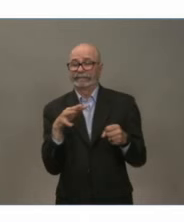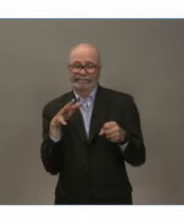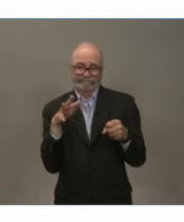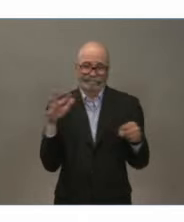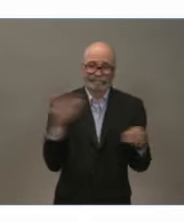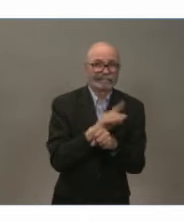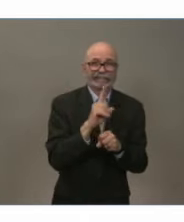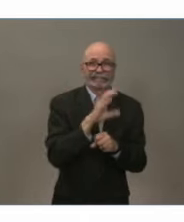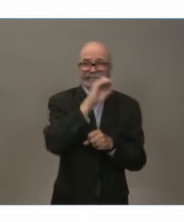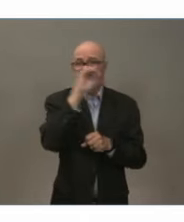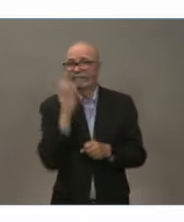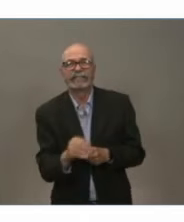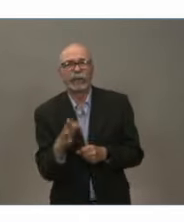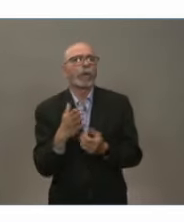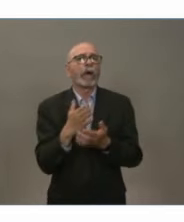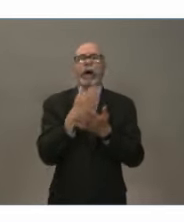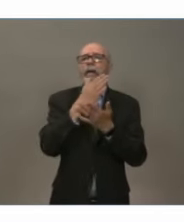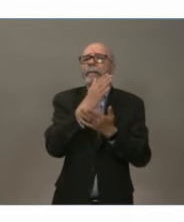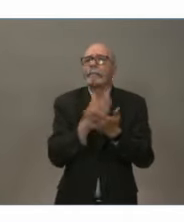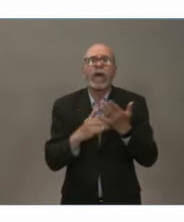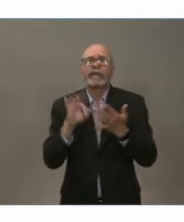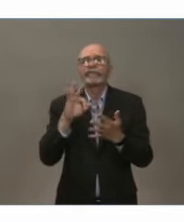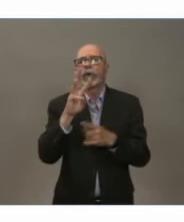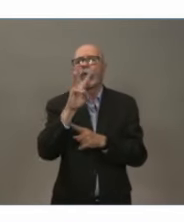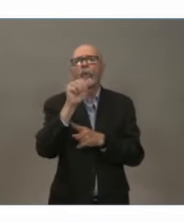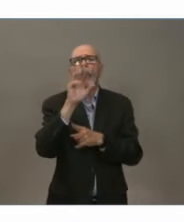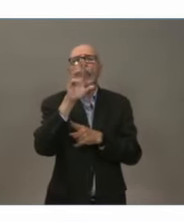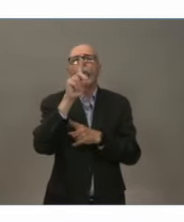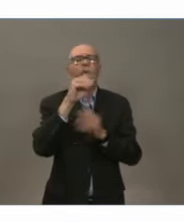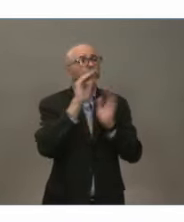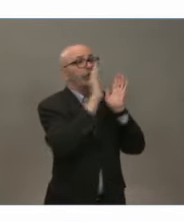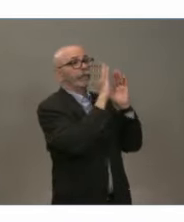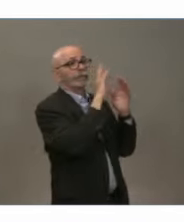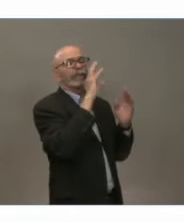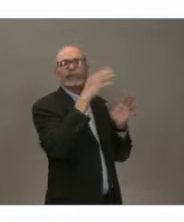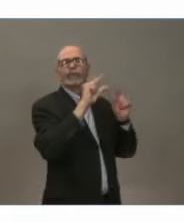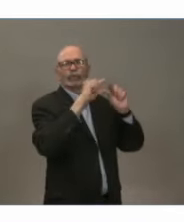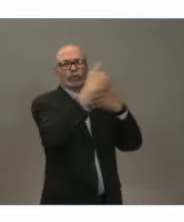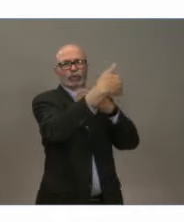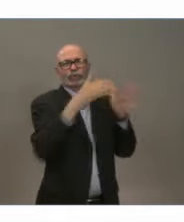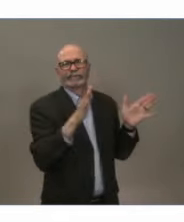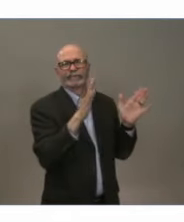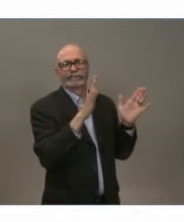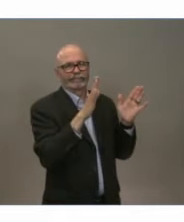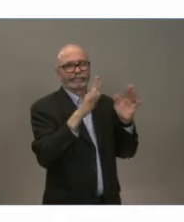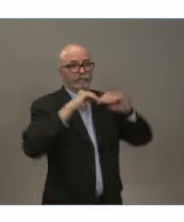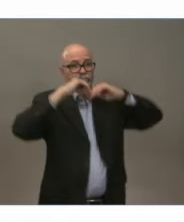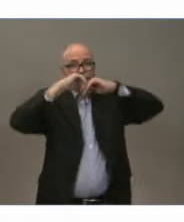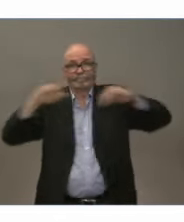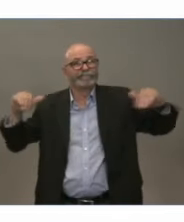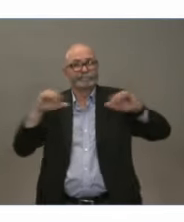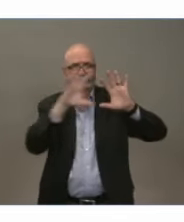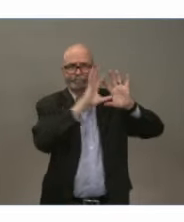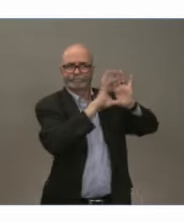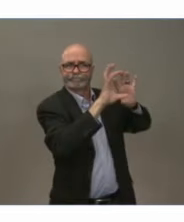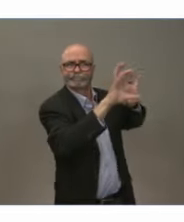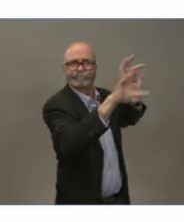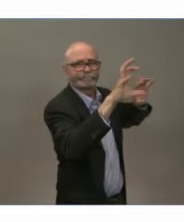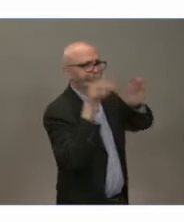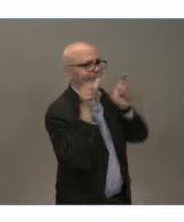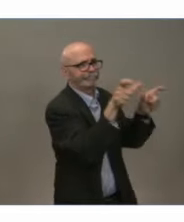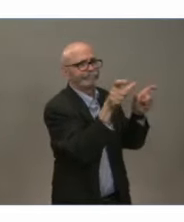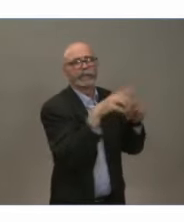ward, there certainly is an expectation that as best as they can within their physical infrastructure, that a long-term